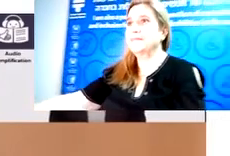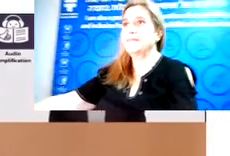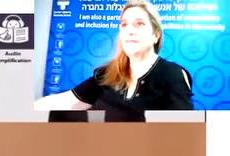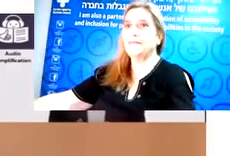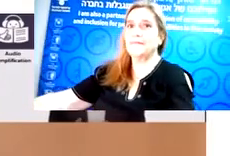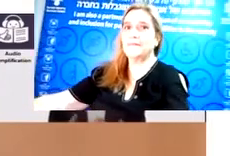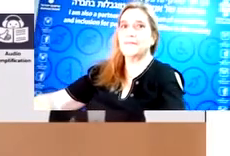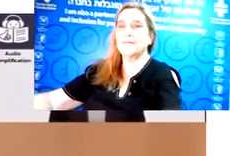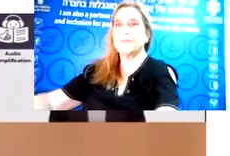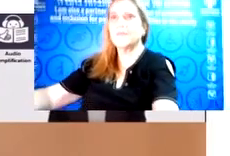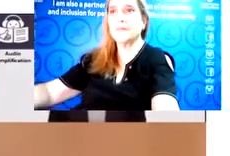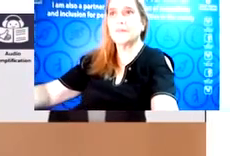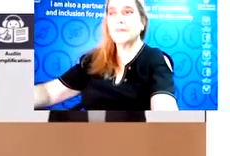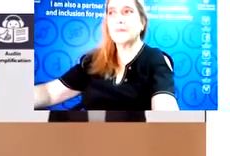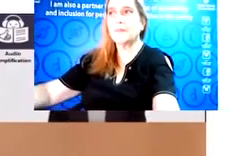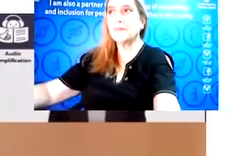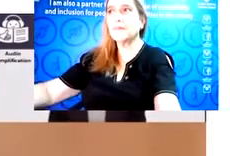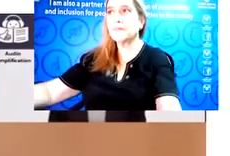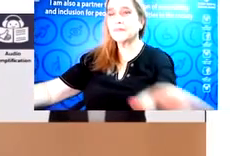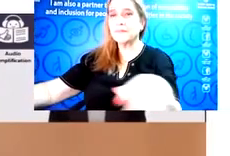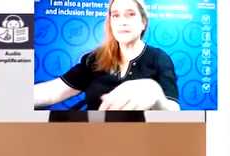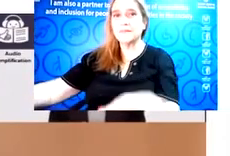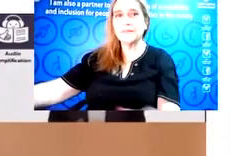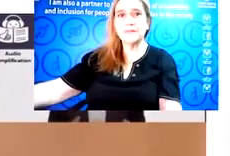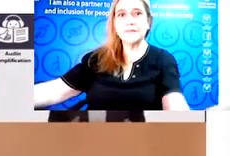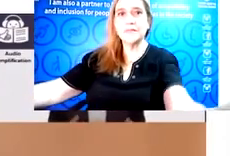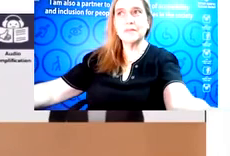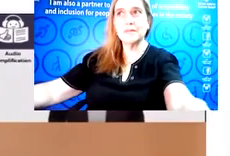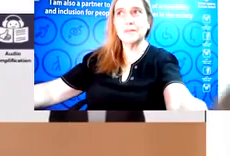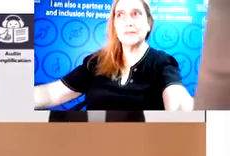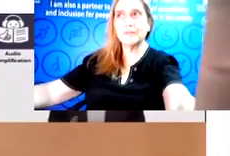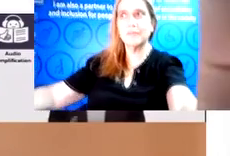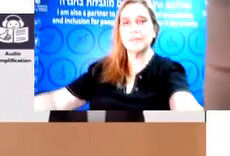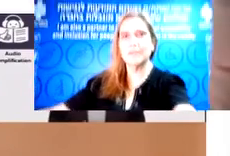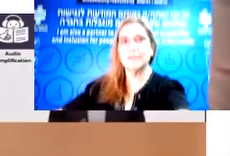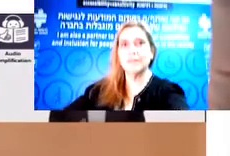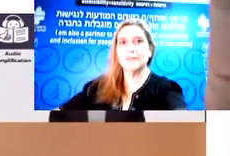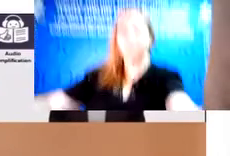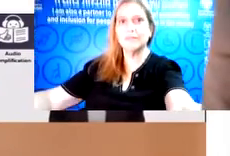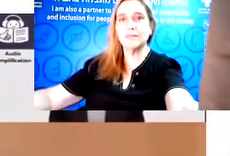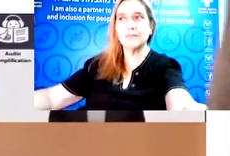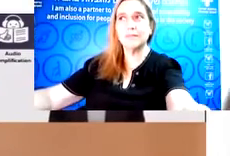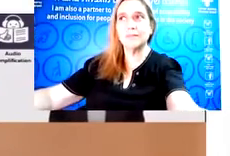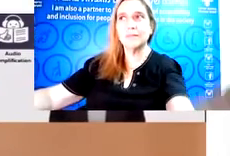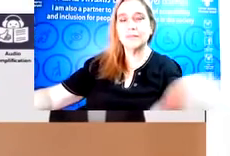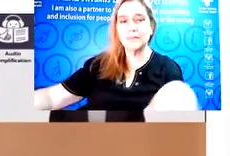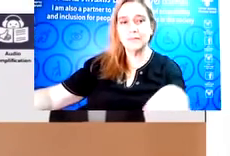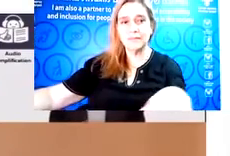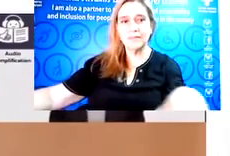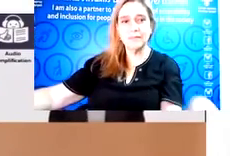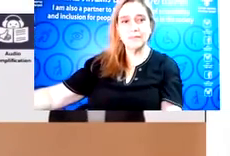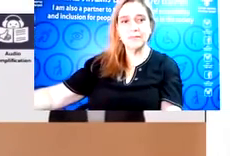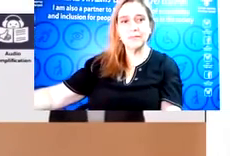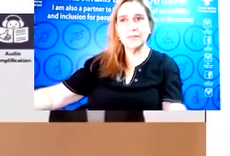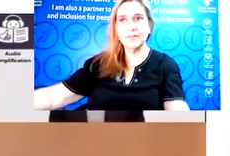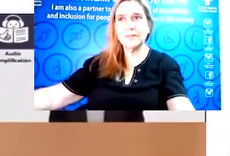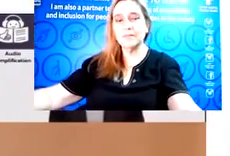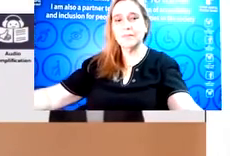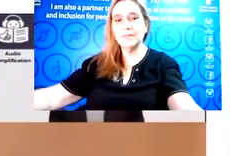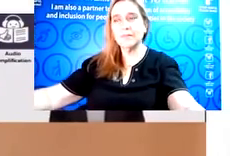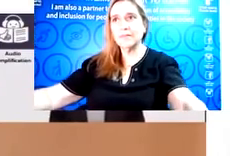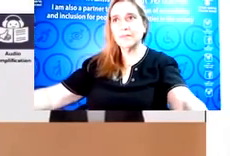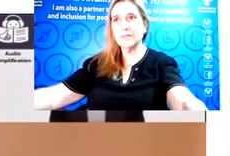lost so much of their money because of the coronavirus. So that is what I'm working on. That is what I think